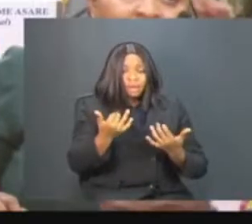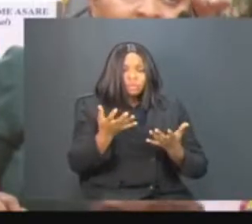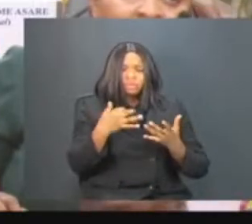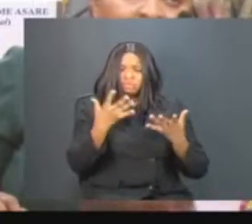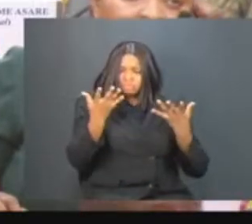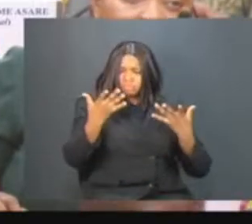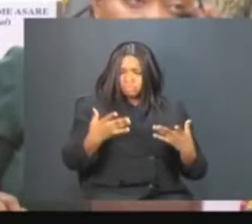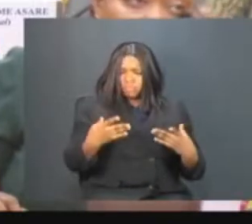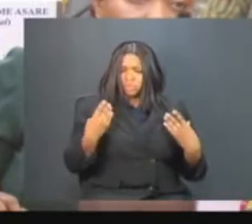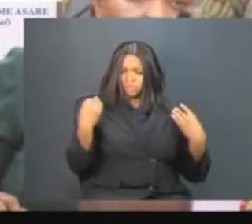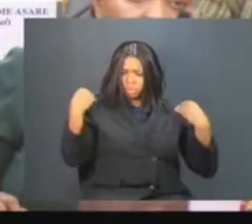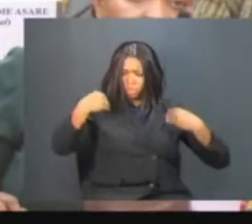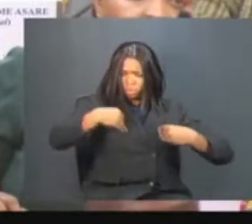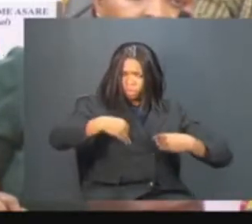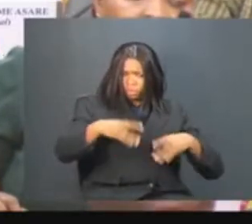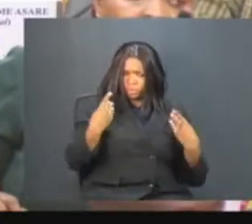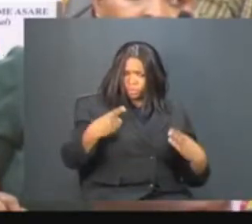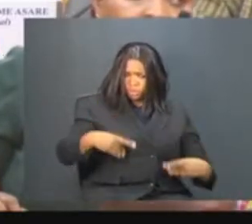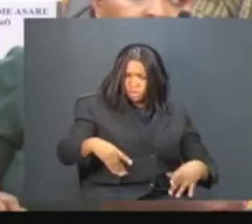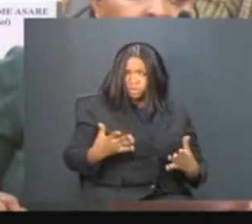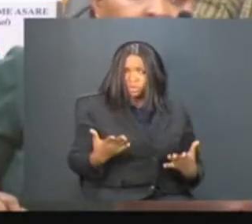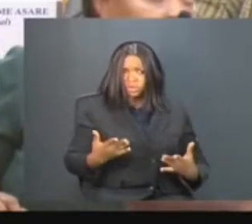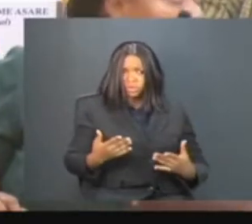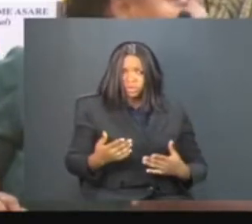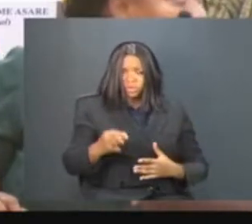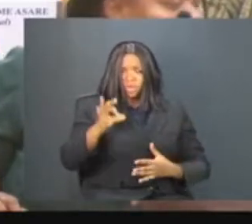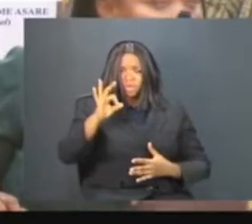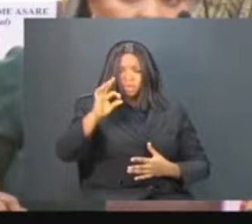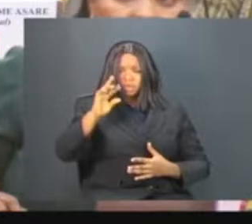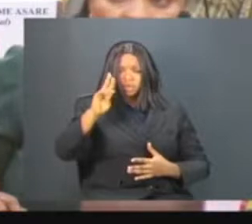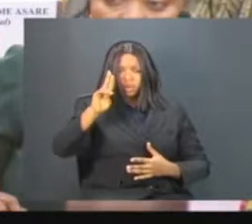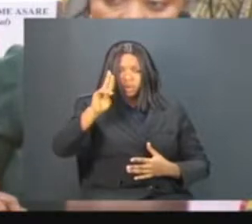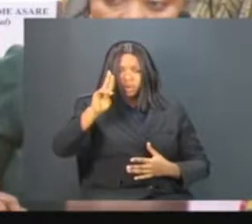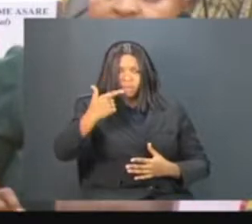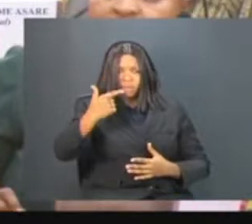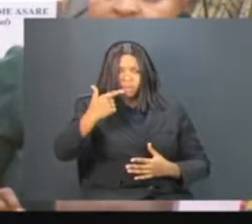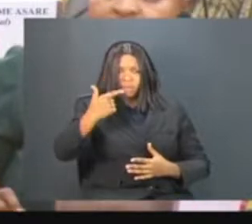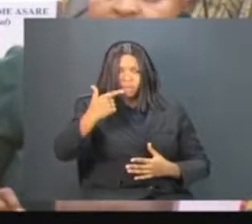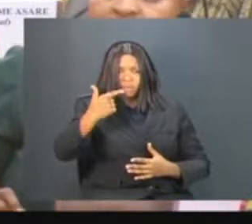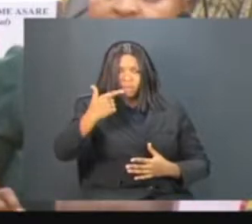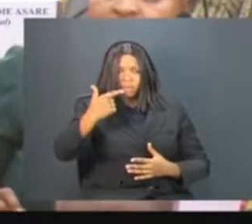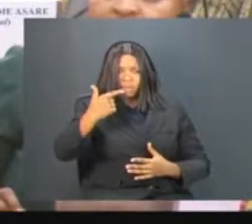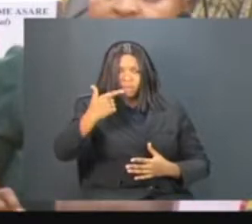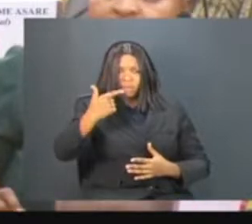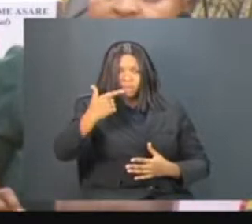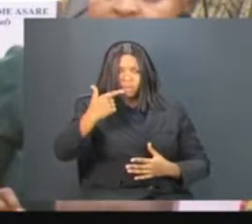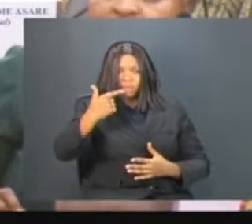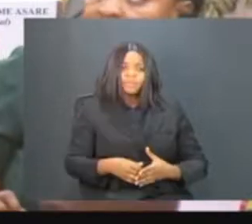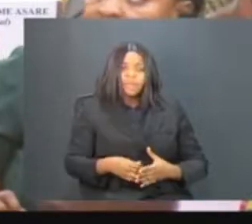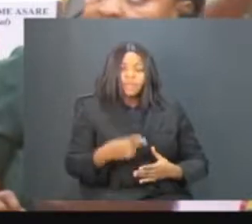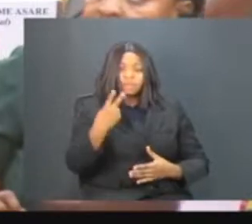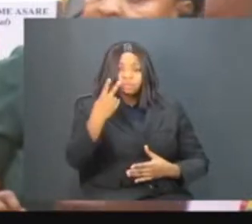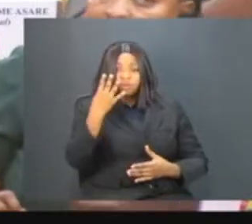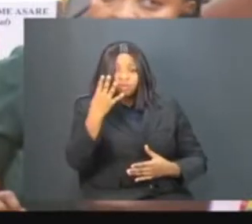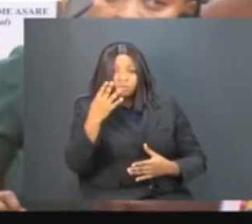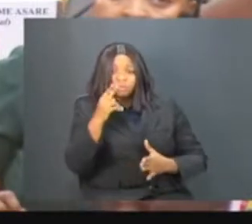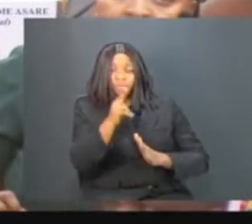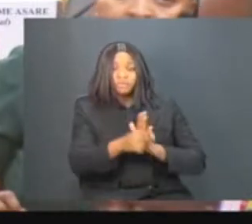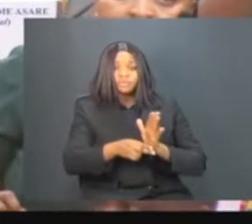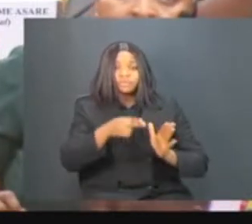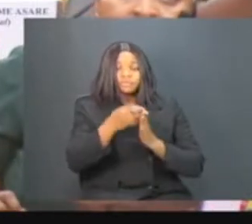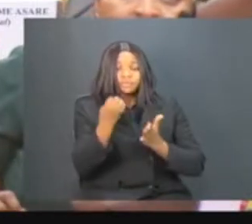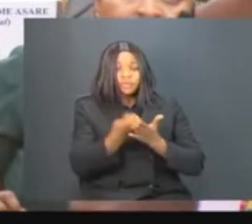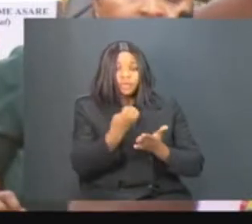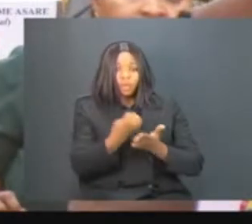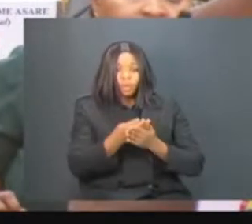developed products, export of finished products, 24-hour economy markets.